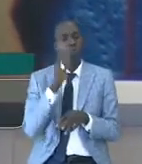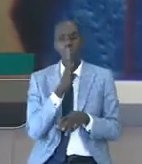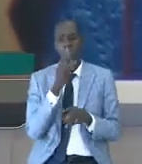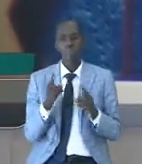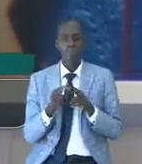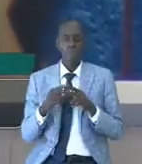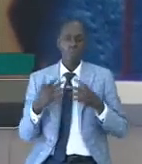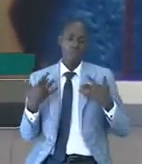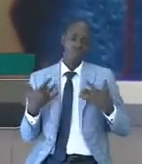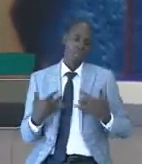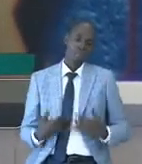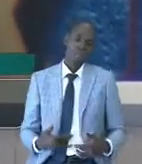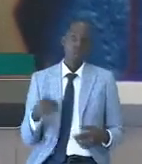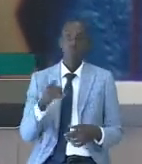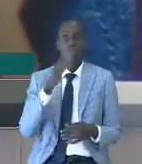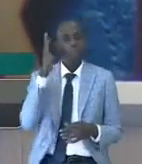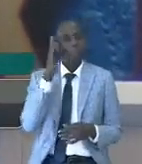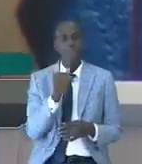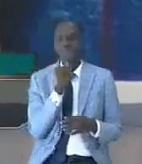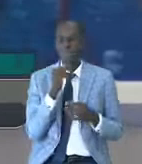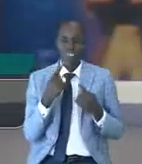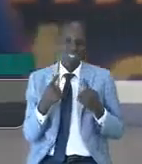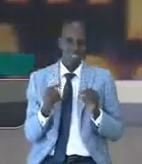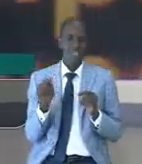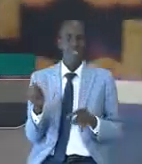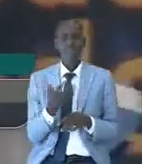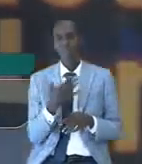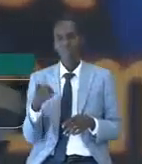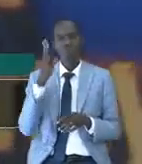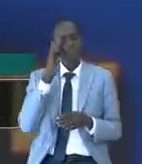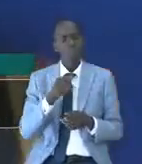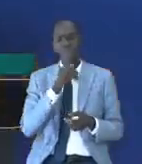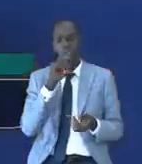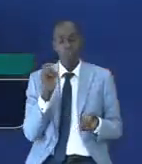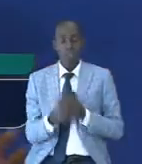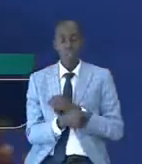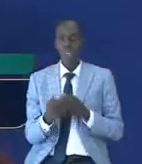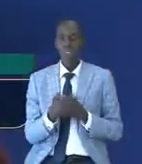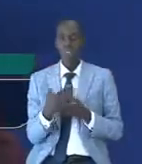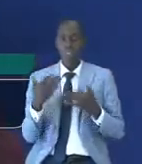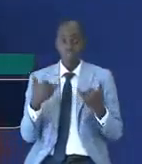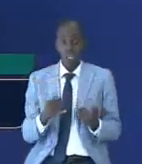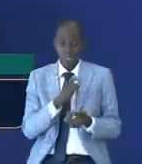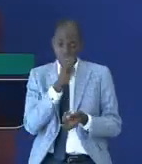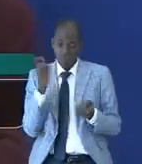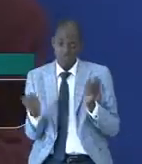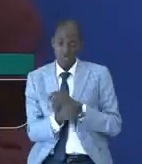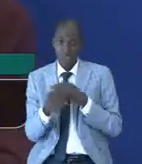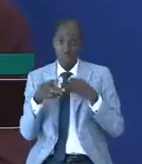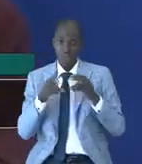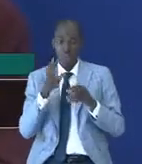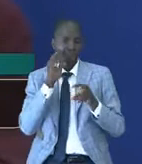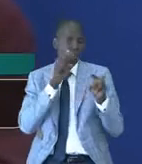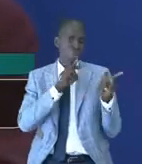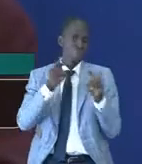and downtrodden, you will not try anything. Change the direction in which you are looking and